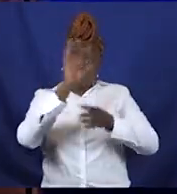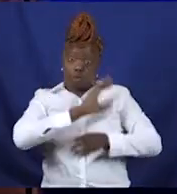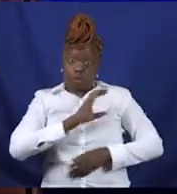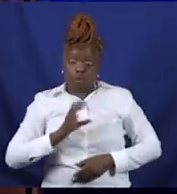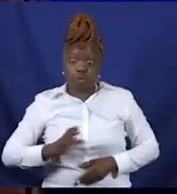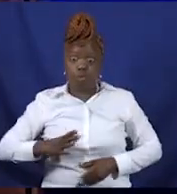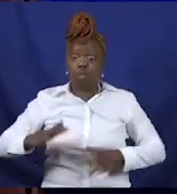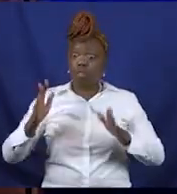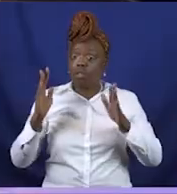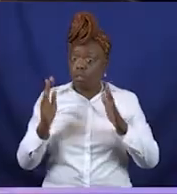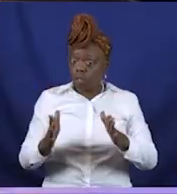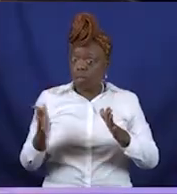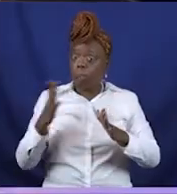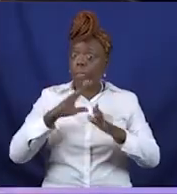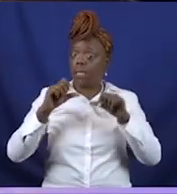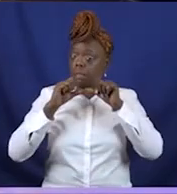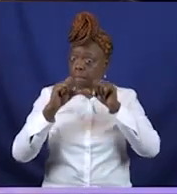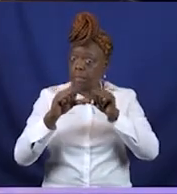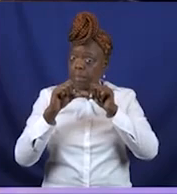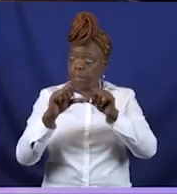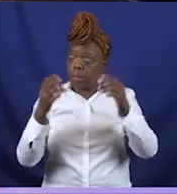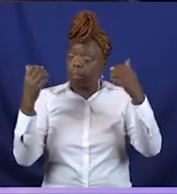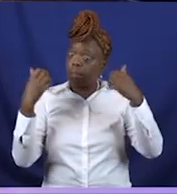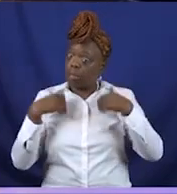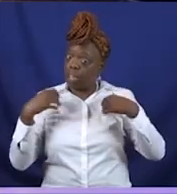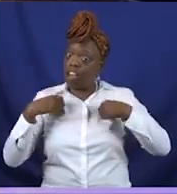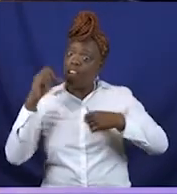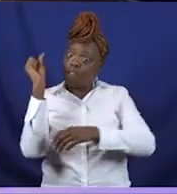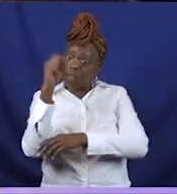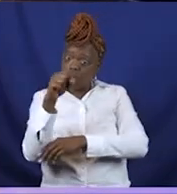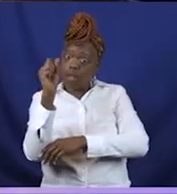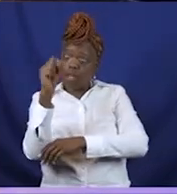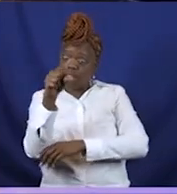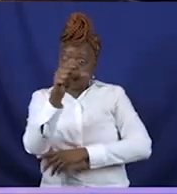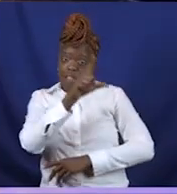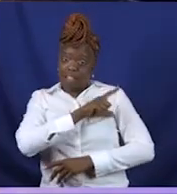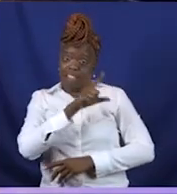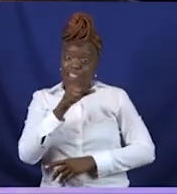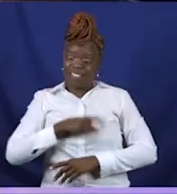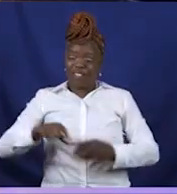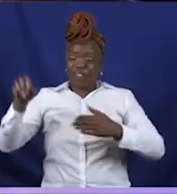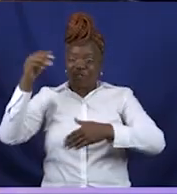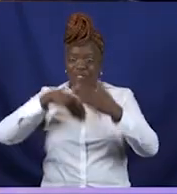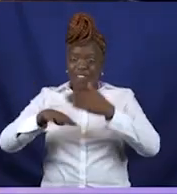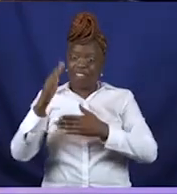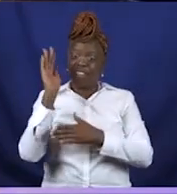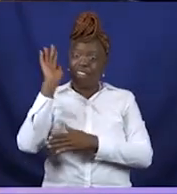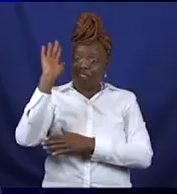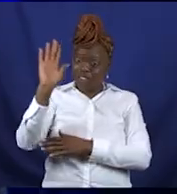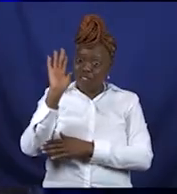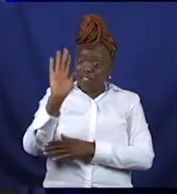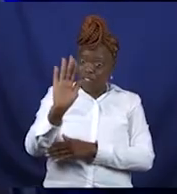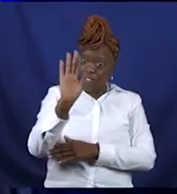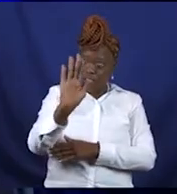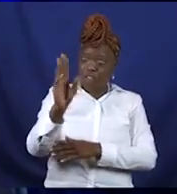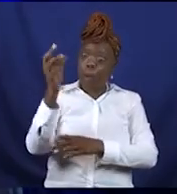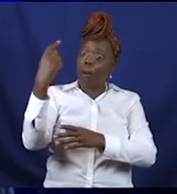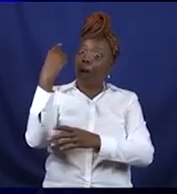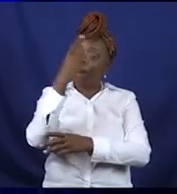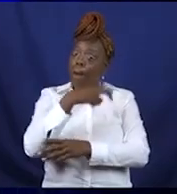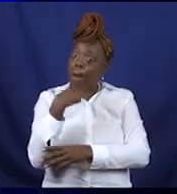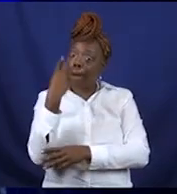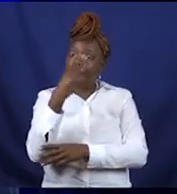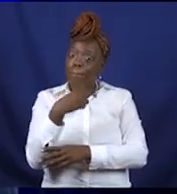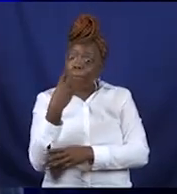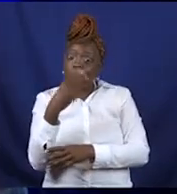first Sunday of March who still have a yes, Lord, in your mouth. I wonder if there's anybody listening to me on this first Sunday who can look at the